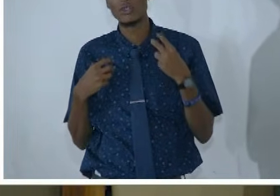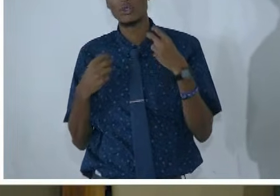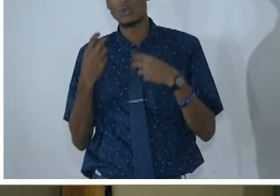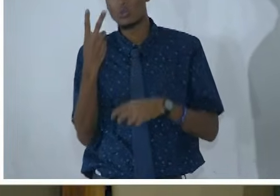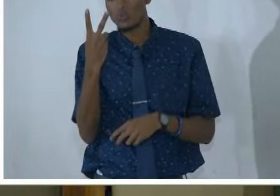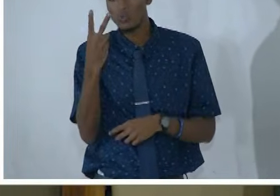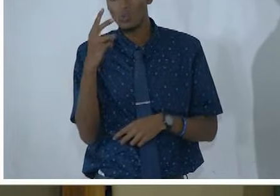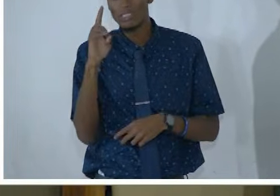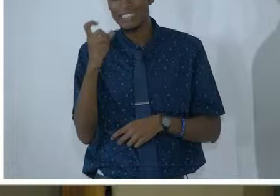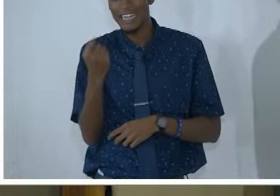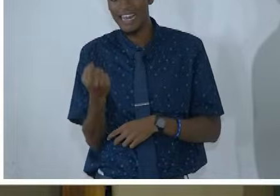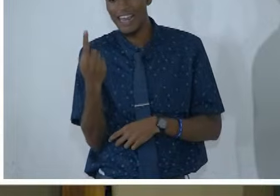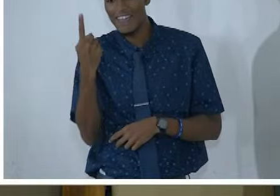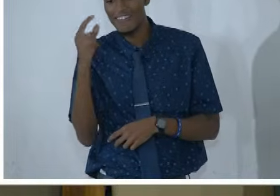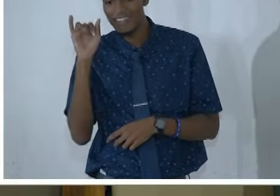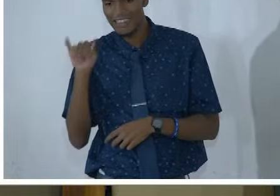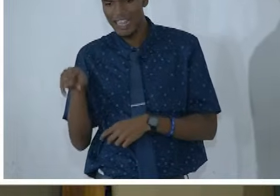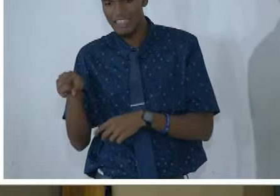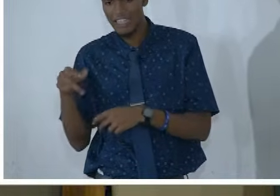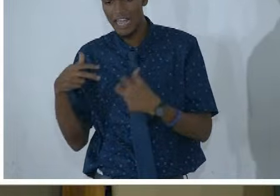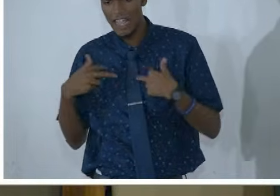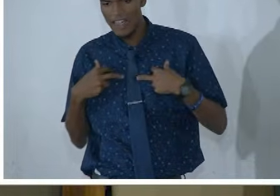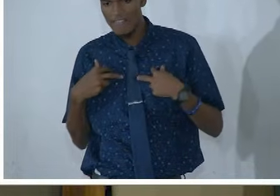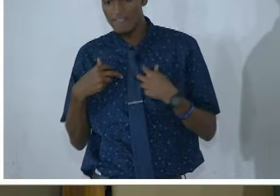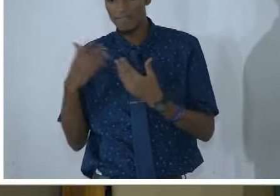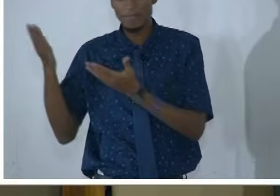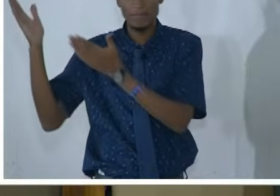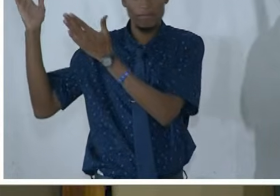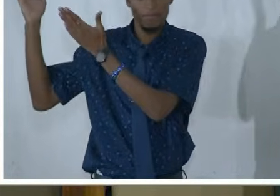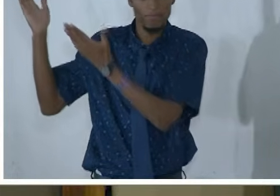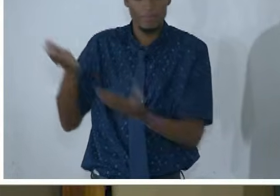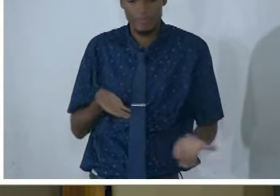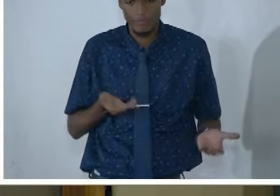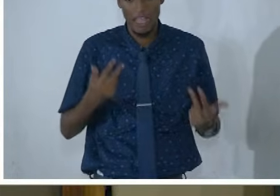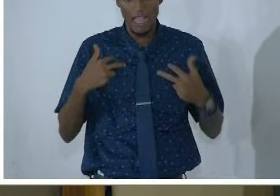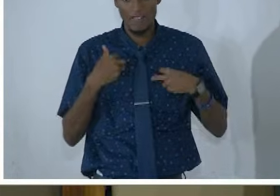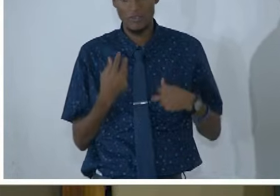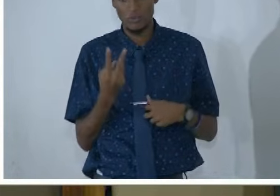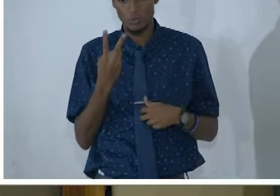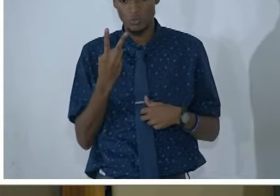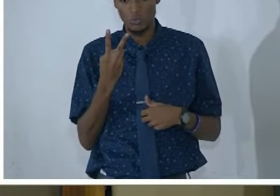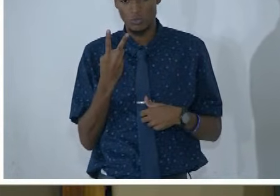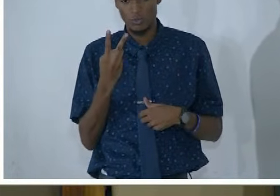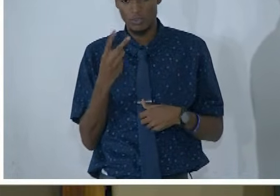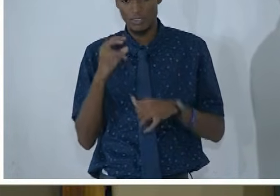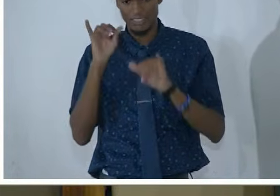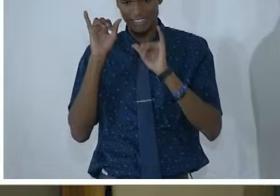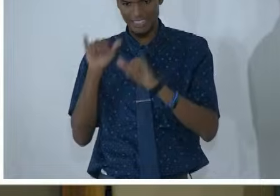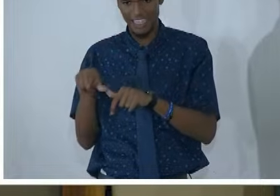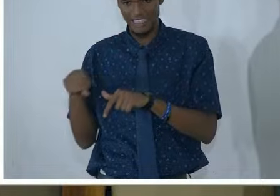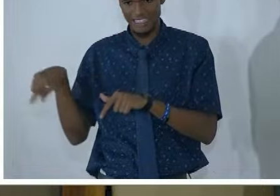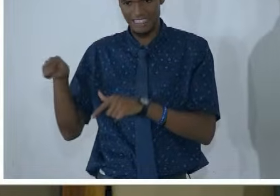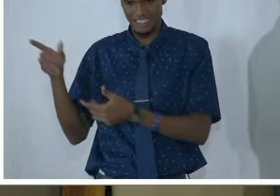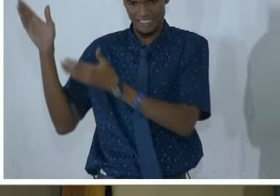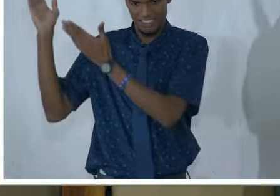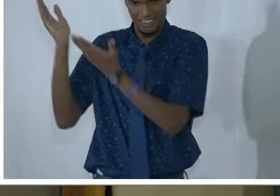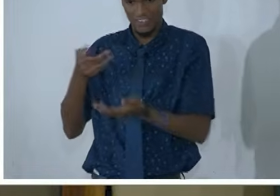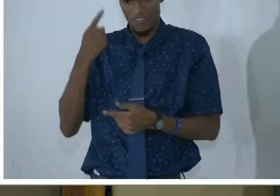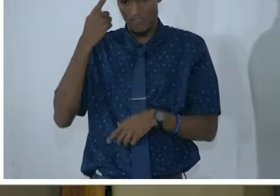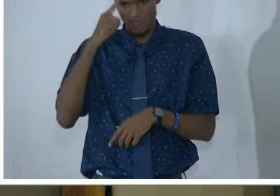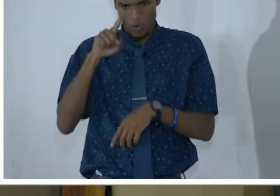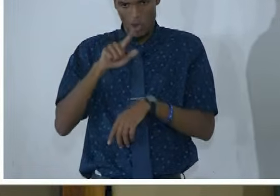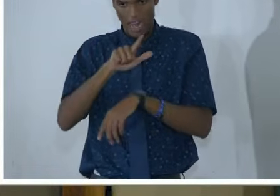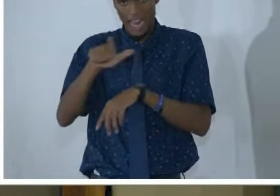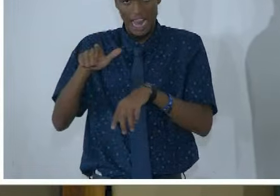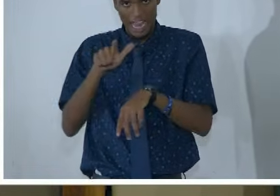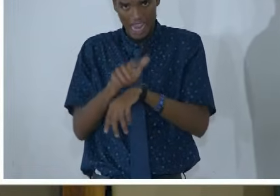D11s that were imported. My understanding is that the D11s are for land